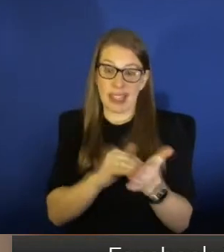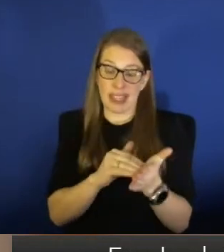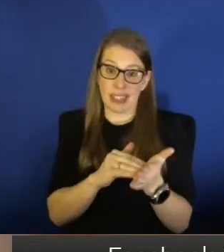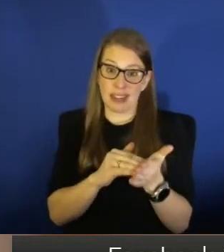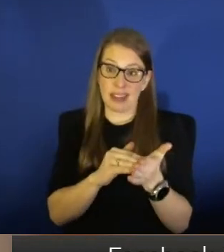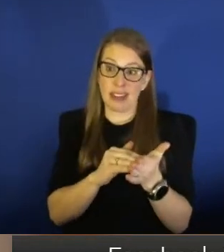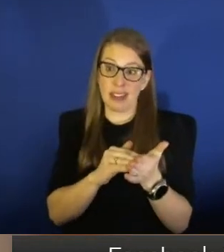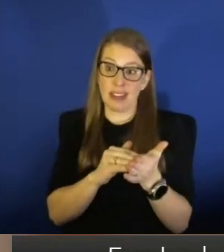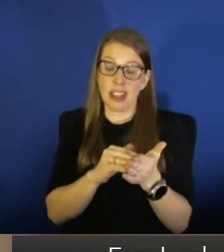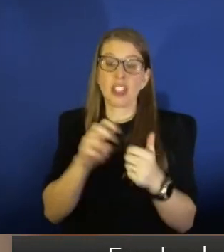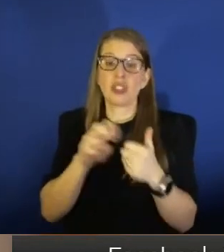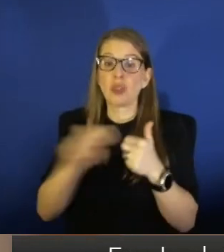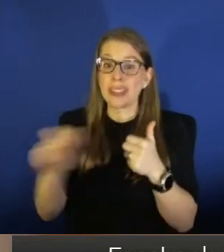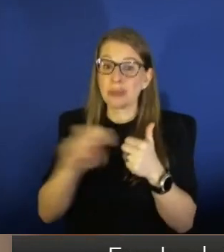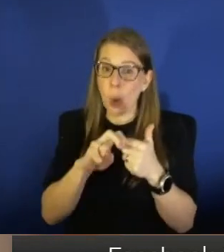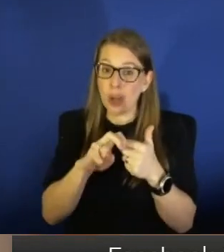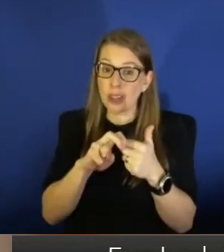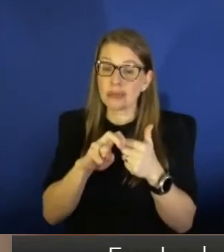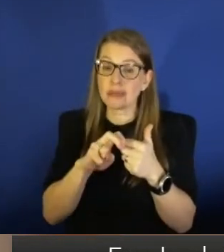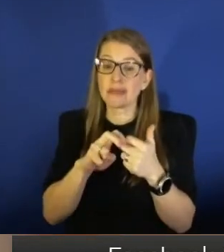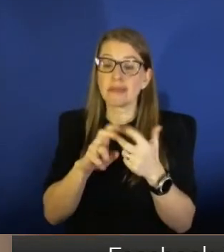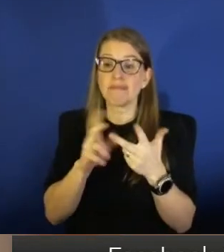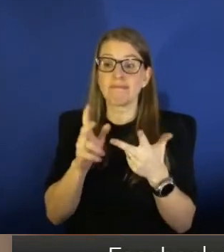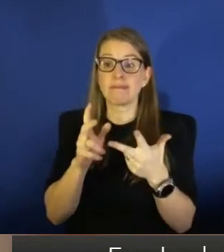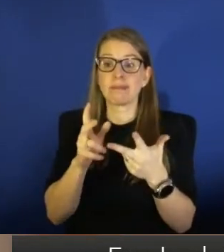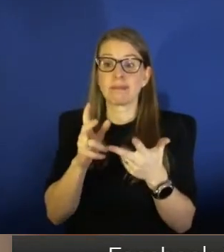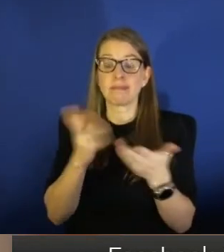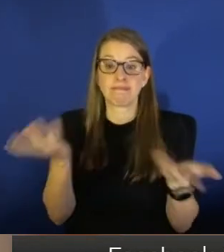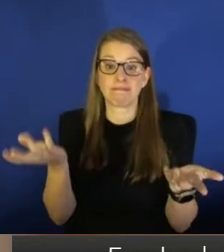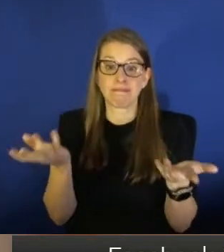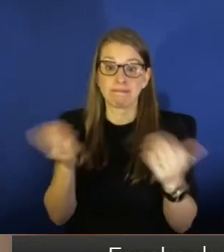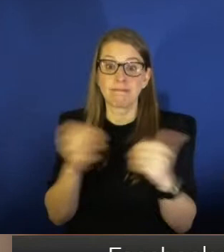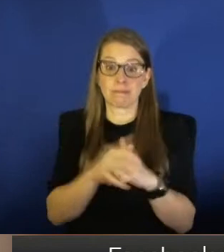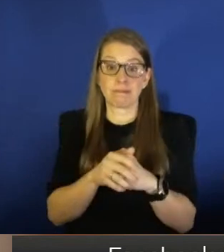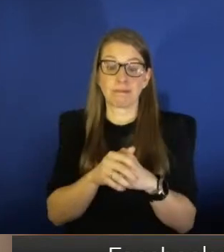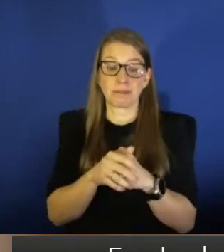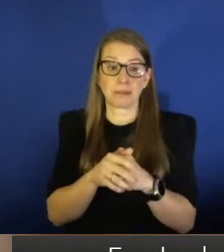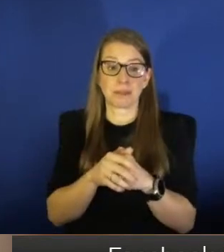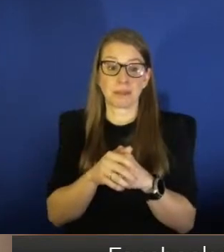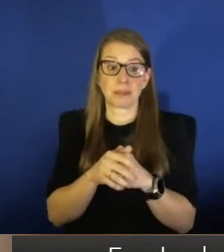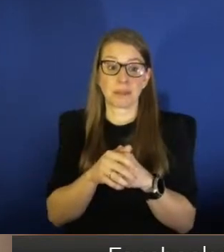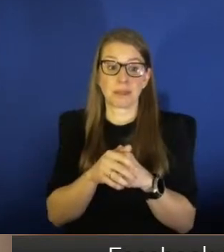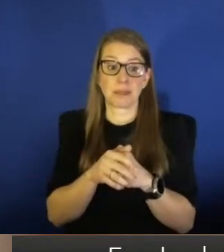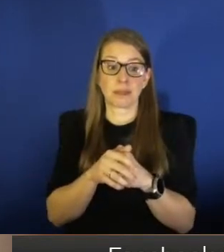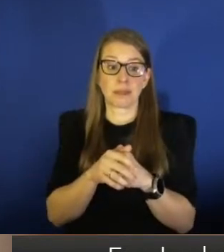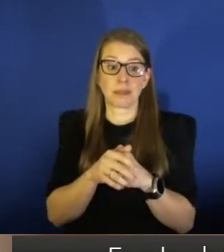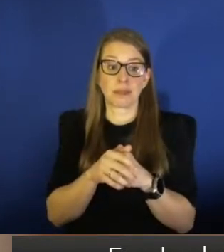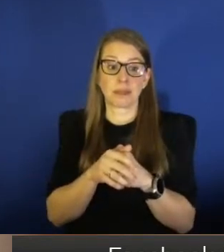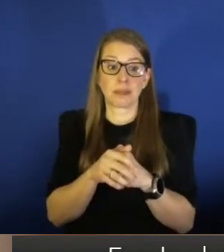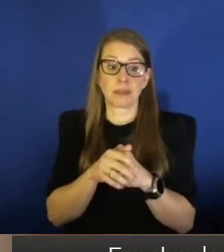the transport of patients. That might be patient transport,